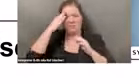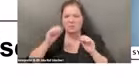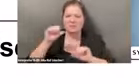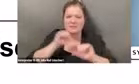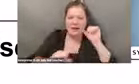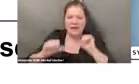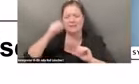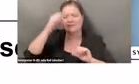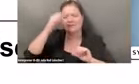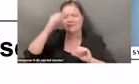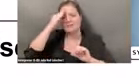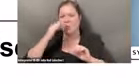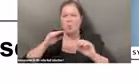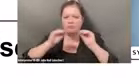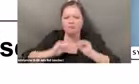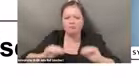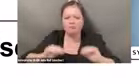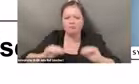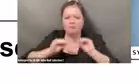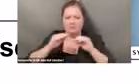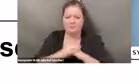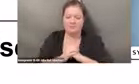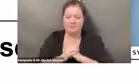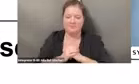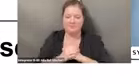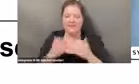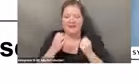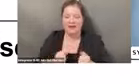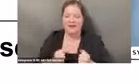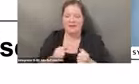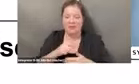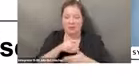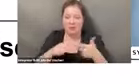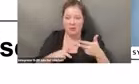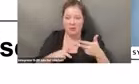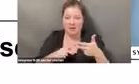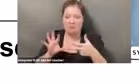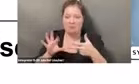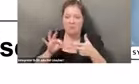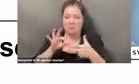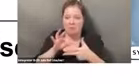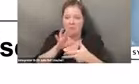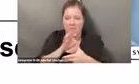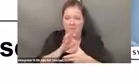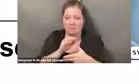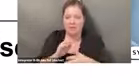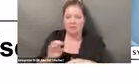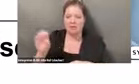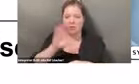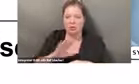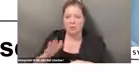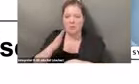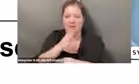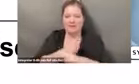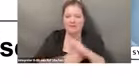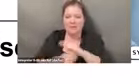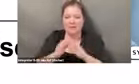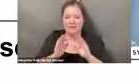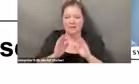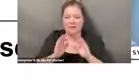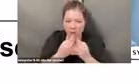associated partners, which is the European Disability Forum, the University of Nicosia, and the